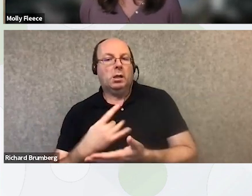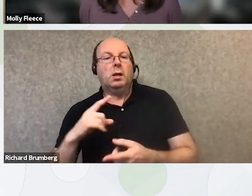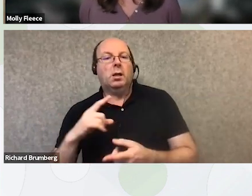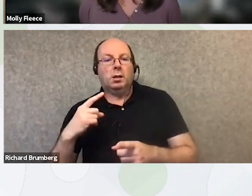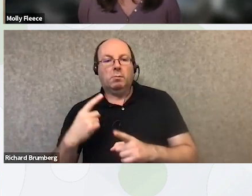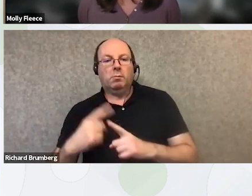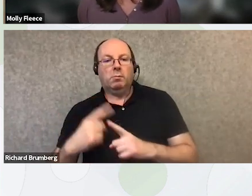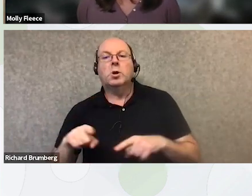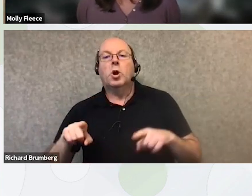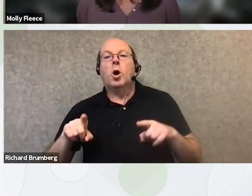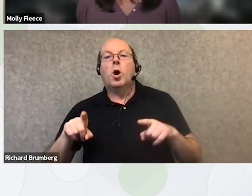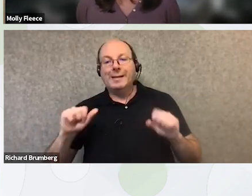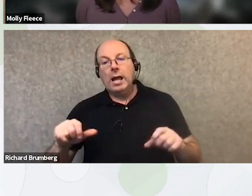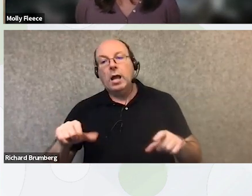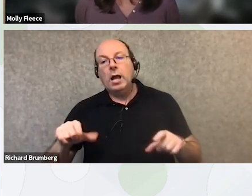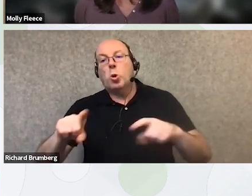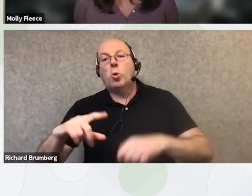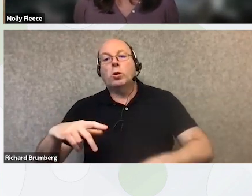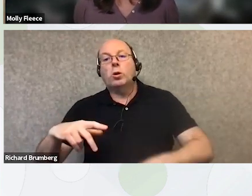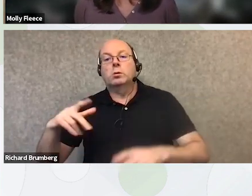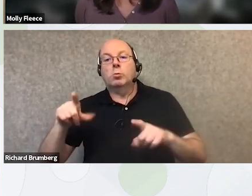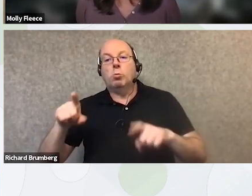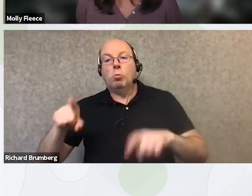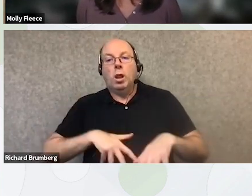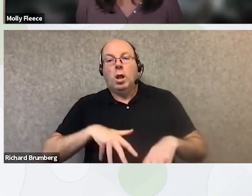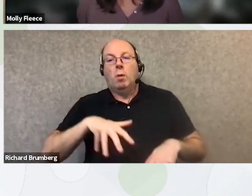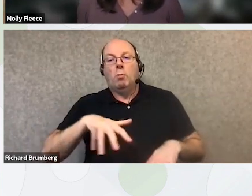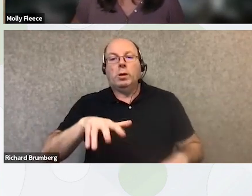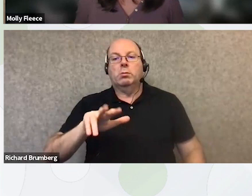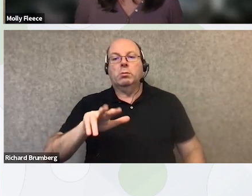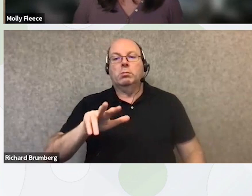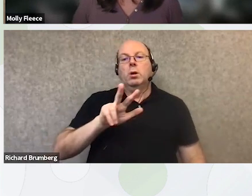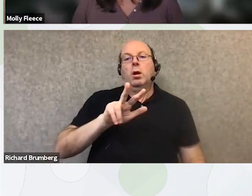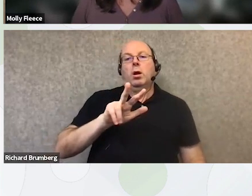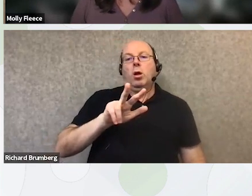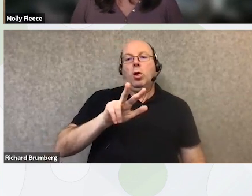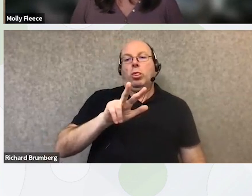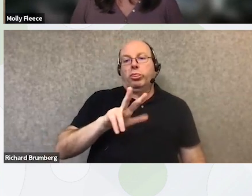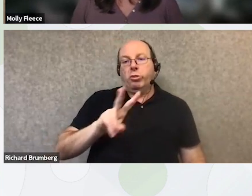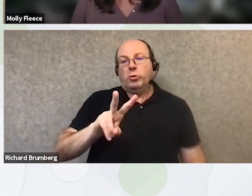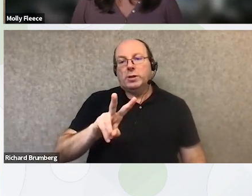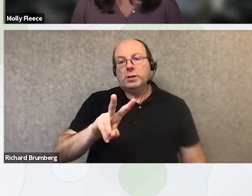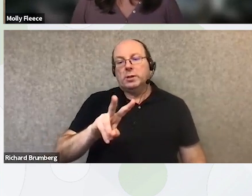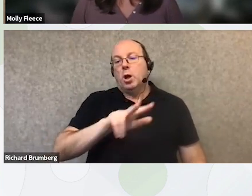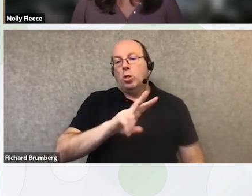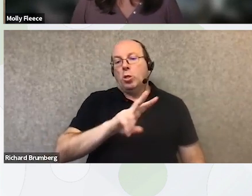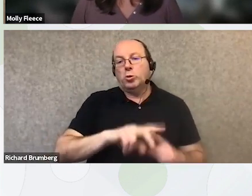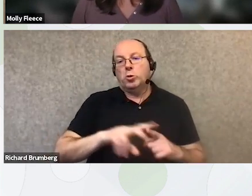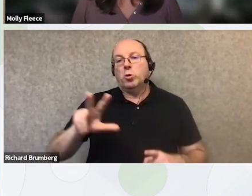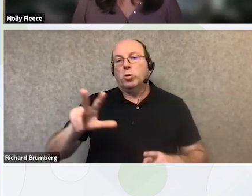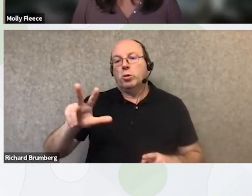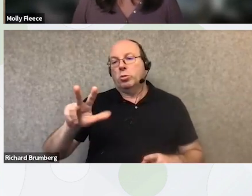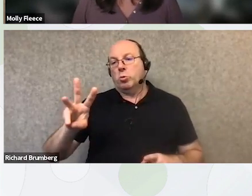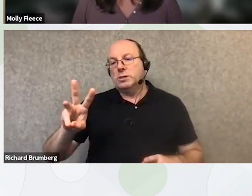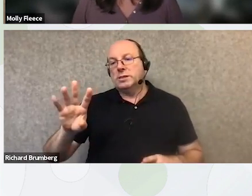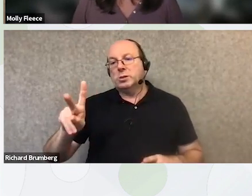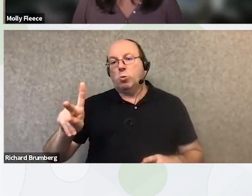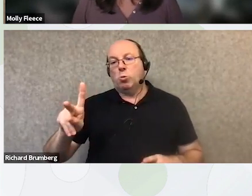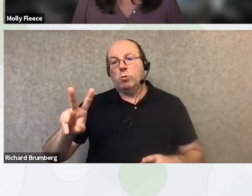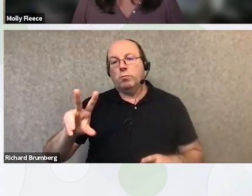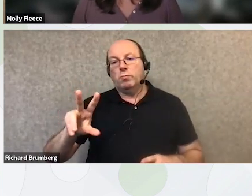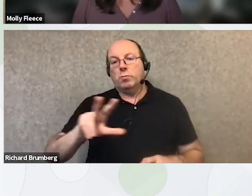during pregnancy in your 32nd to 36th week of pregnancy, if the timing of those